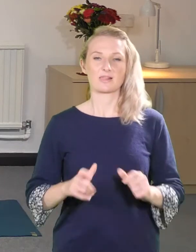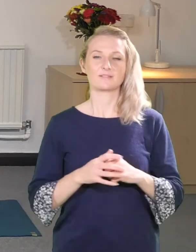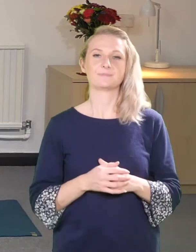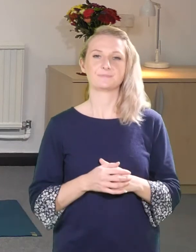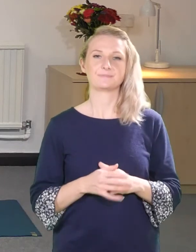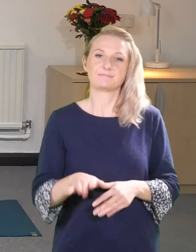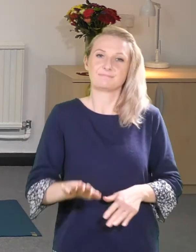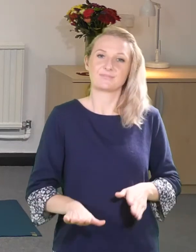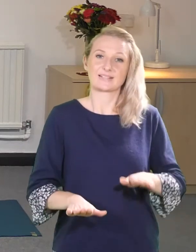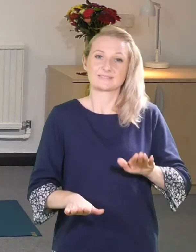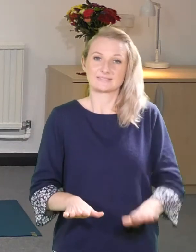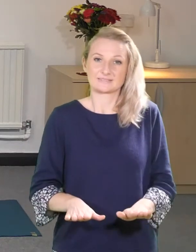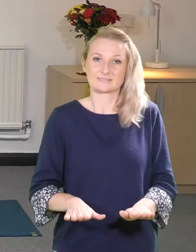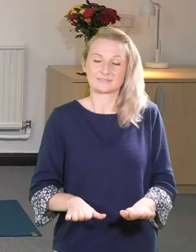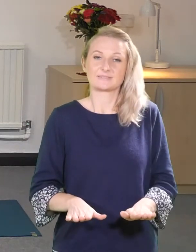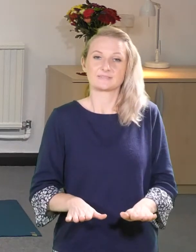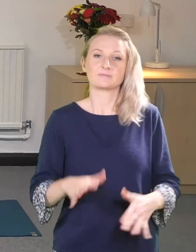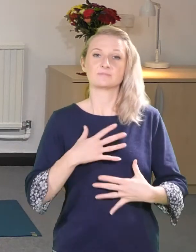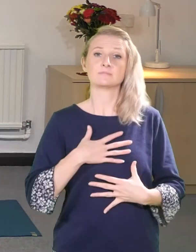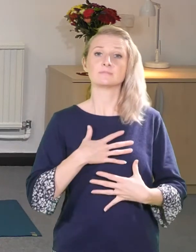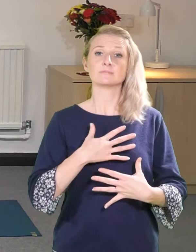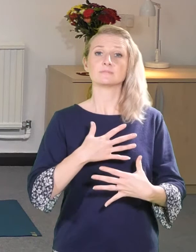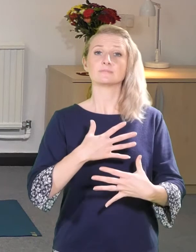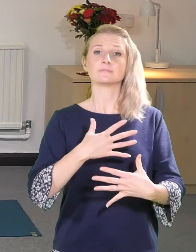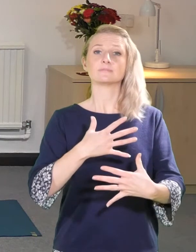flat onto the floor, taking a breath here.